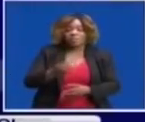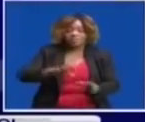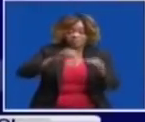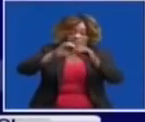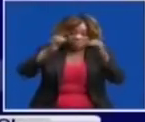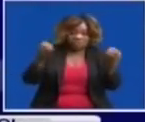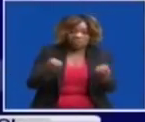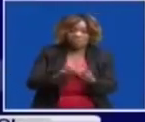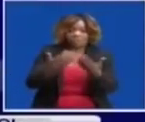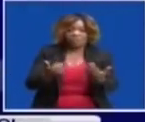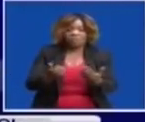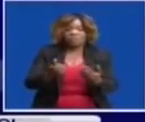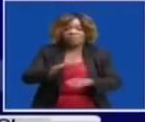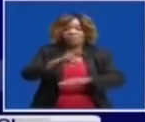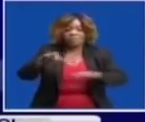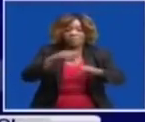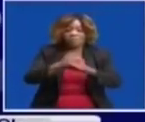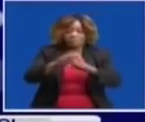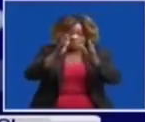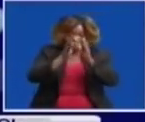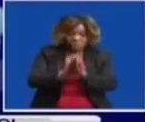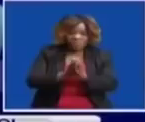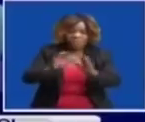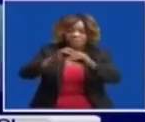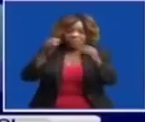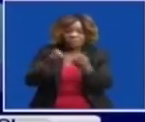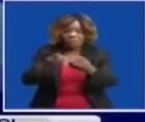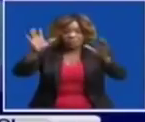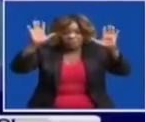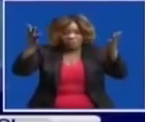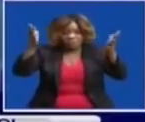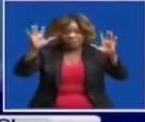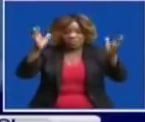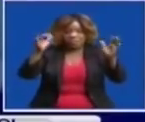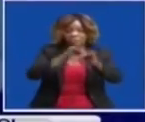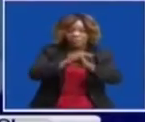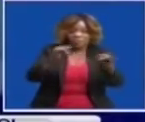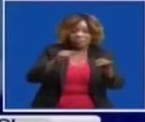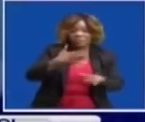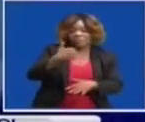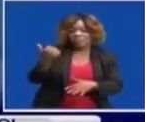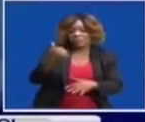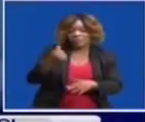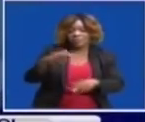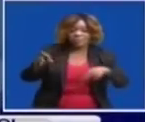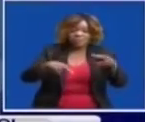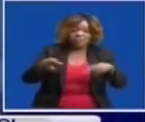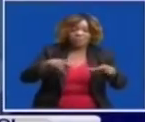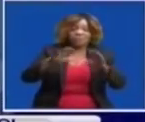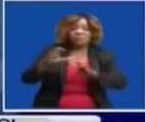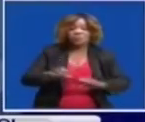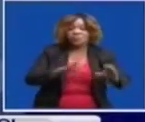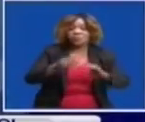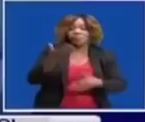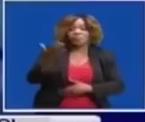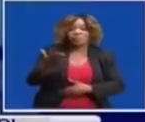activities, especially the holding of national prayers, Independence Day celebrations, and other associated activities. Mr. Mwamba says